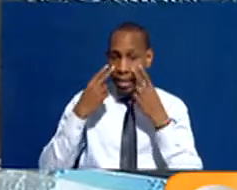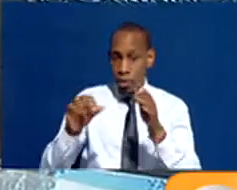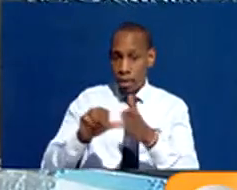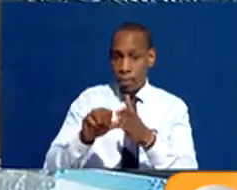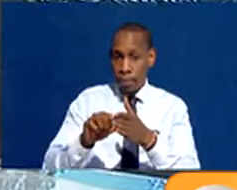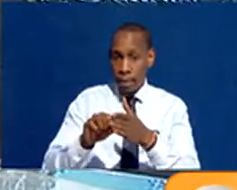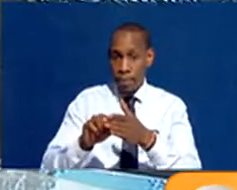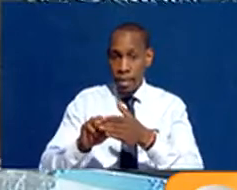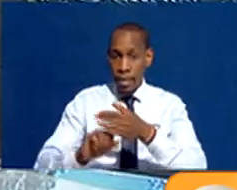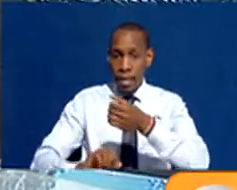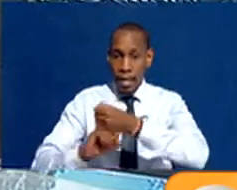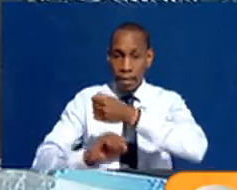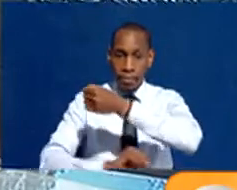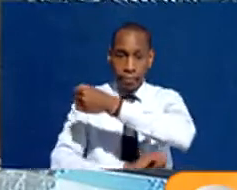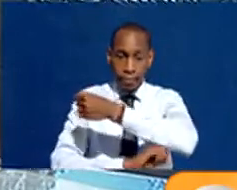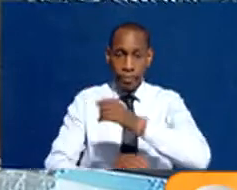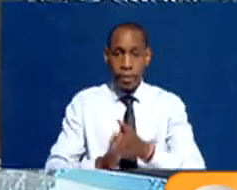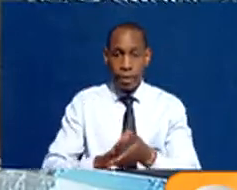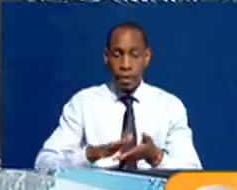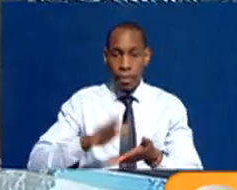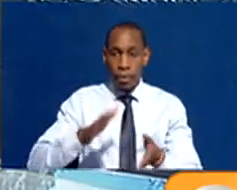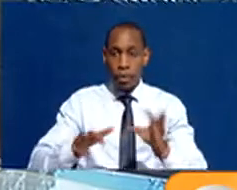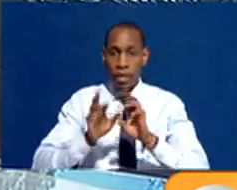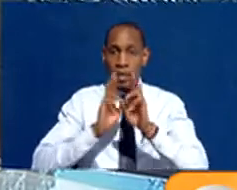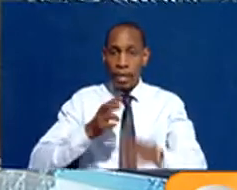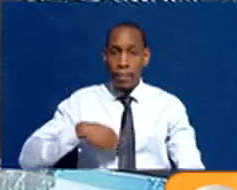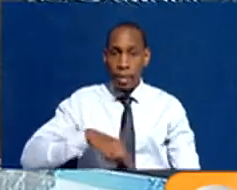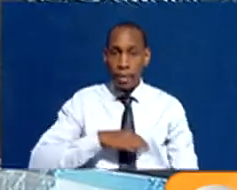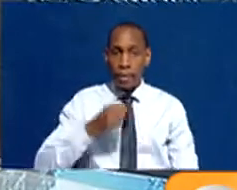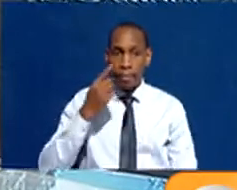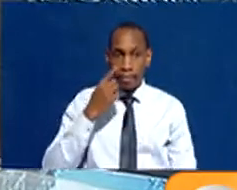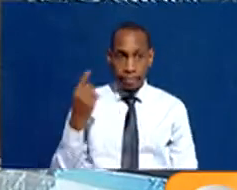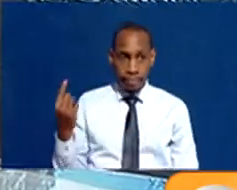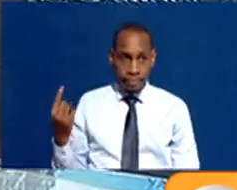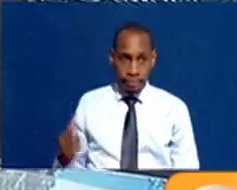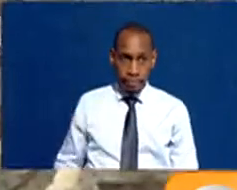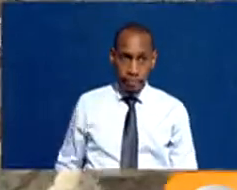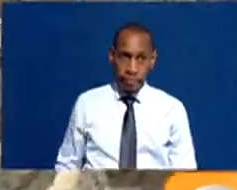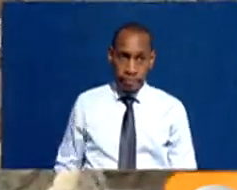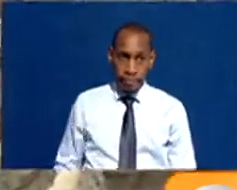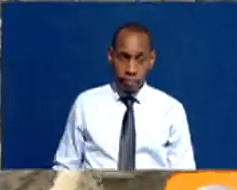columns. Let's get more from our very own Chemtai Gowin.